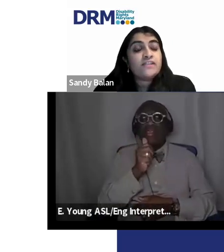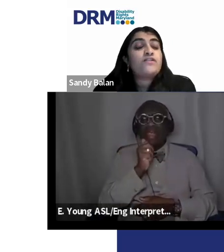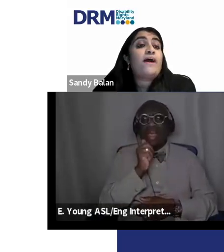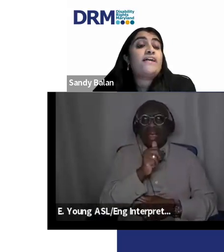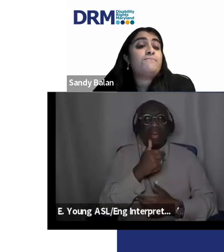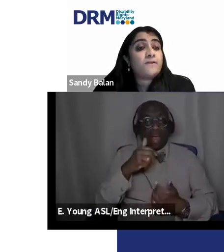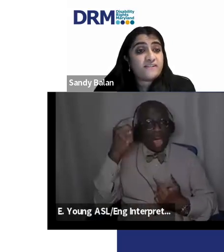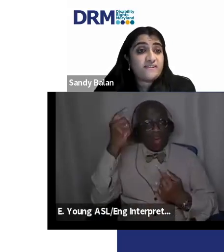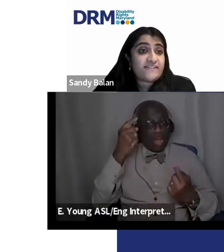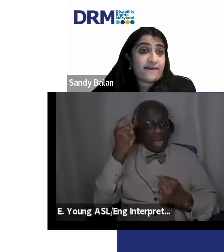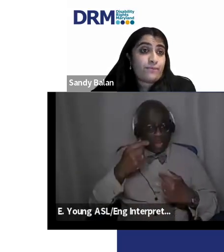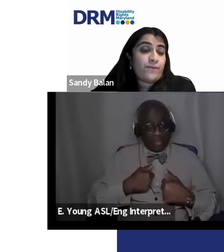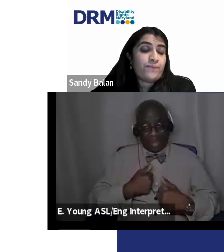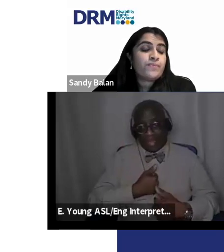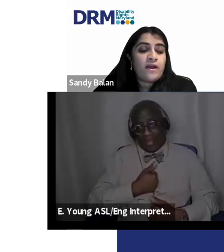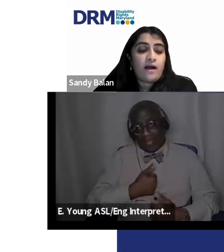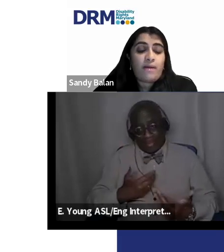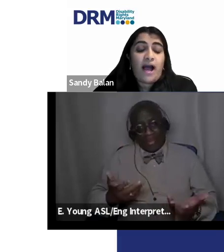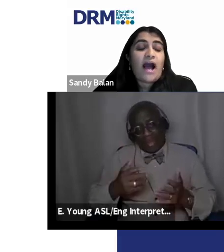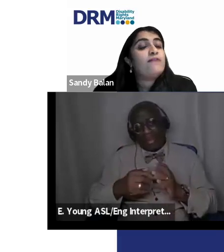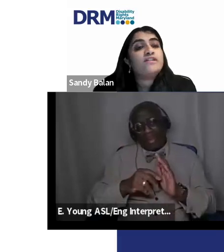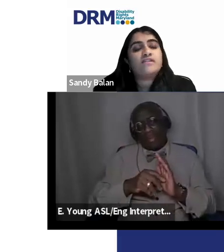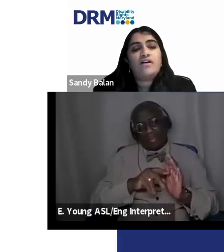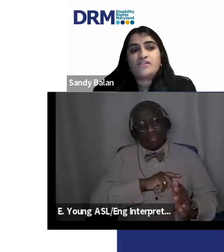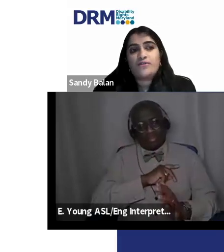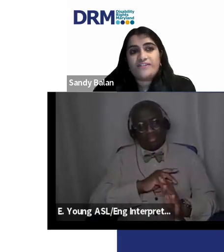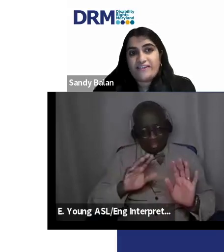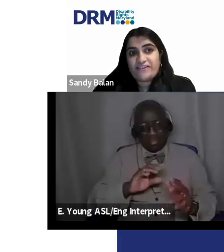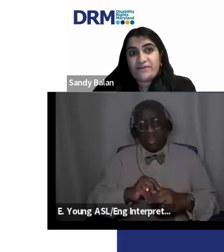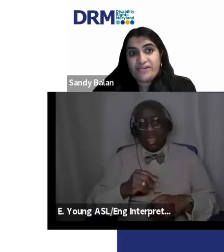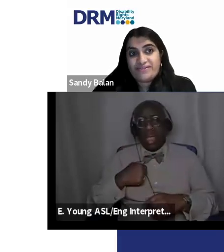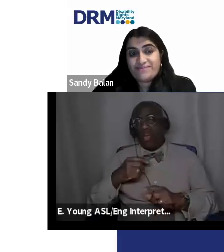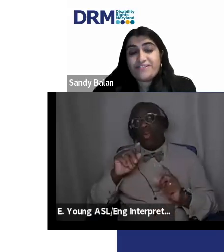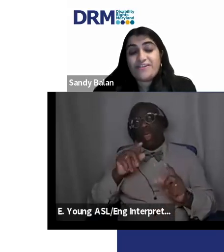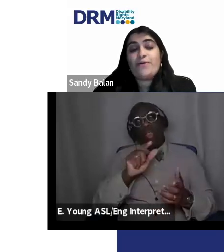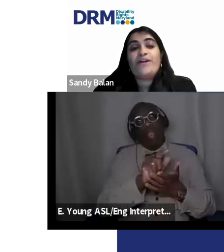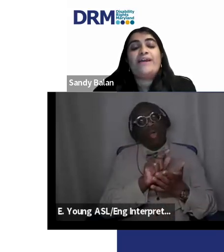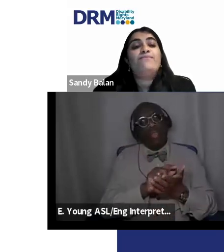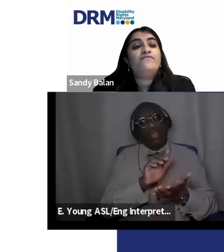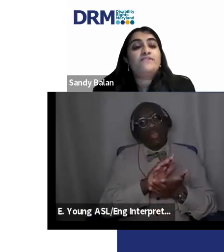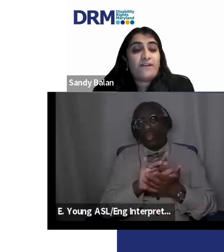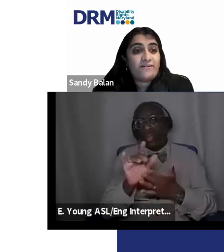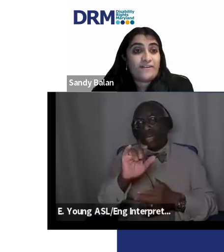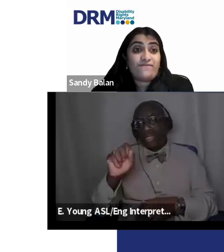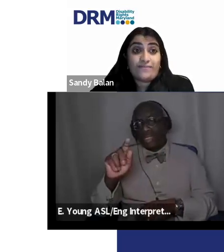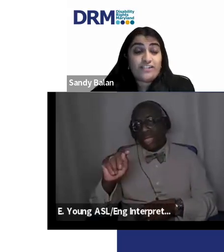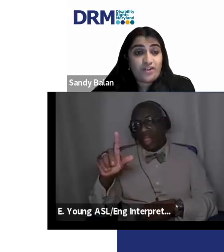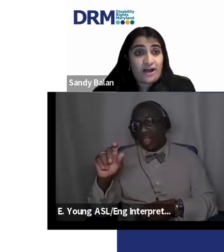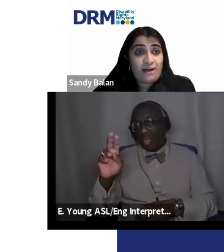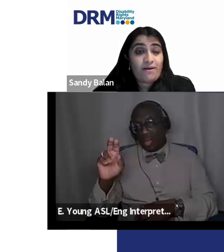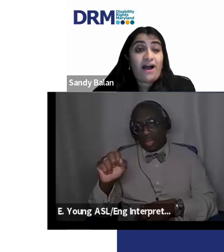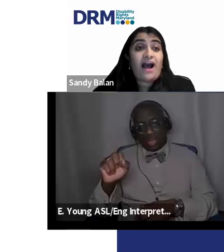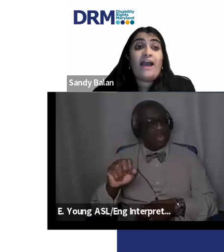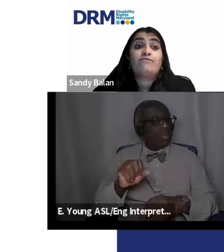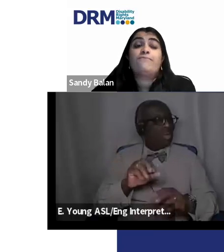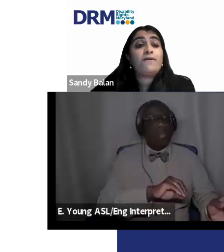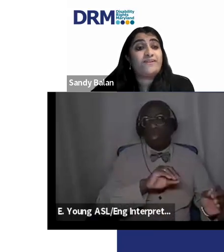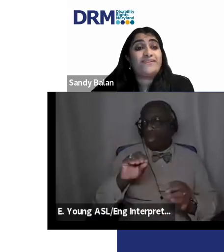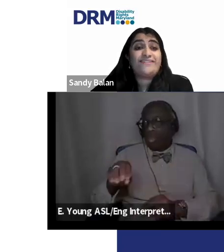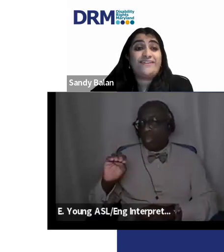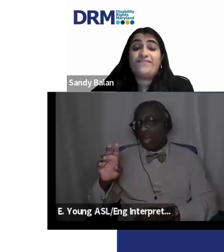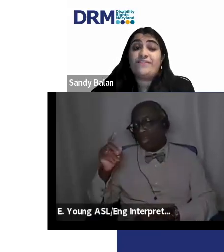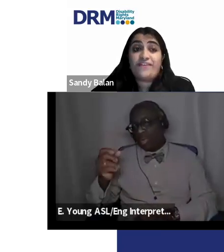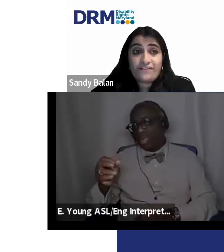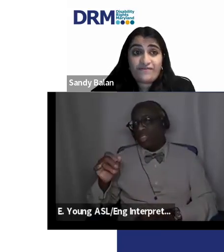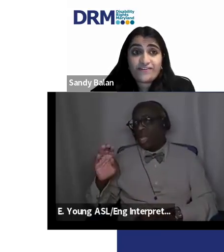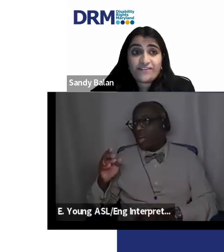it. So as a personal example, I went to law school in St. Louis. So when I moved to Maryland for my job, I was